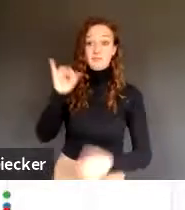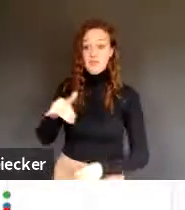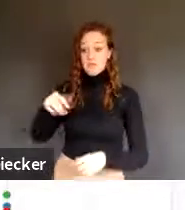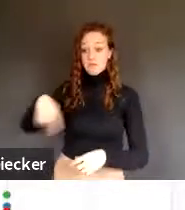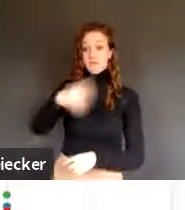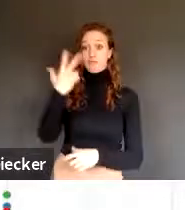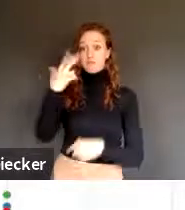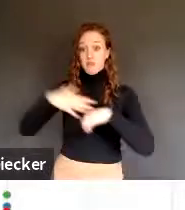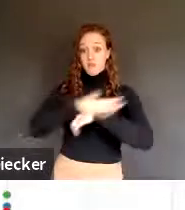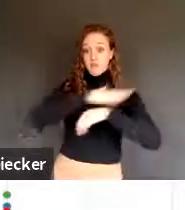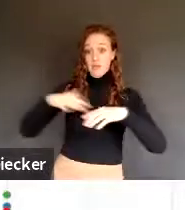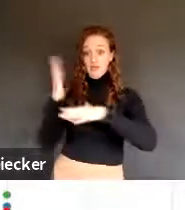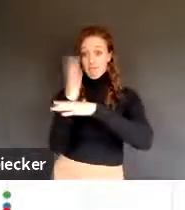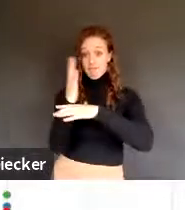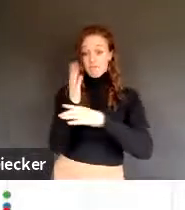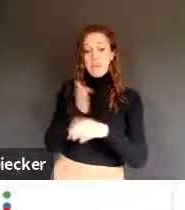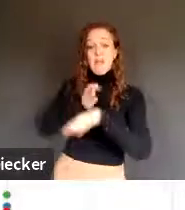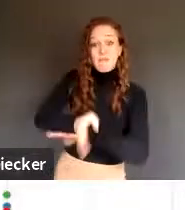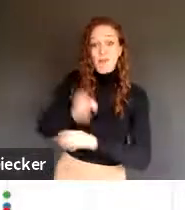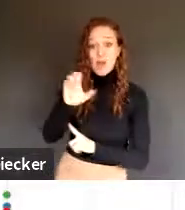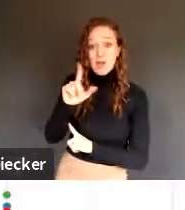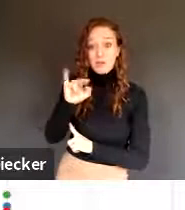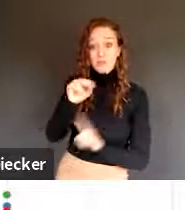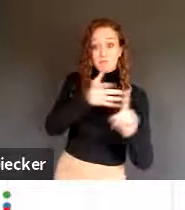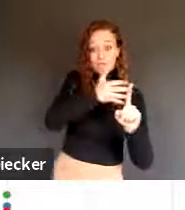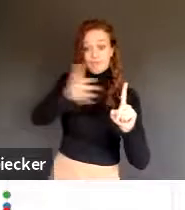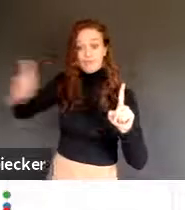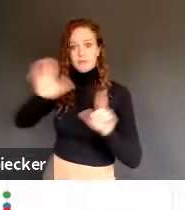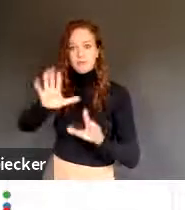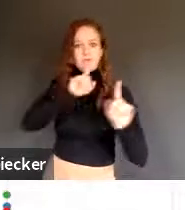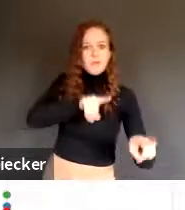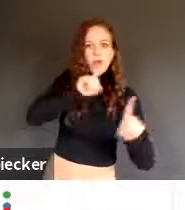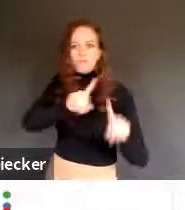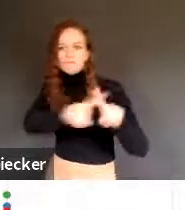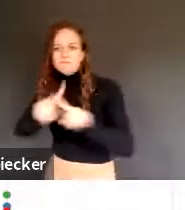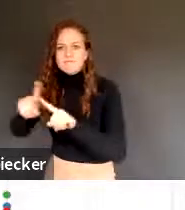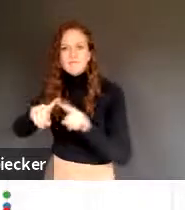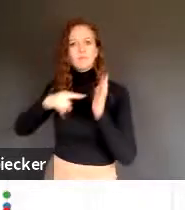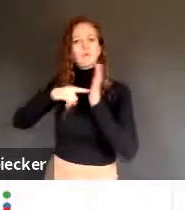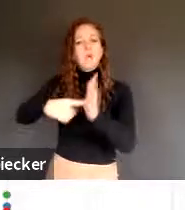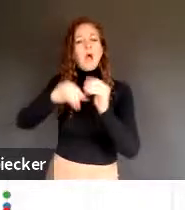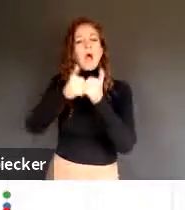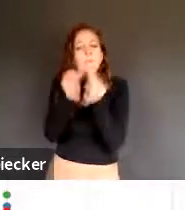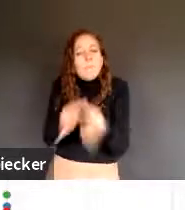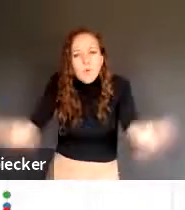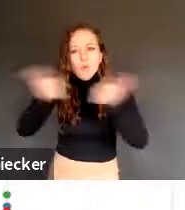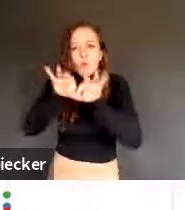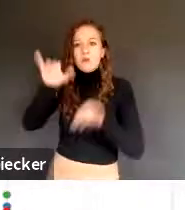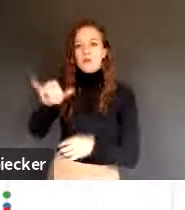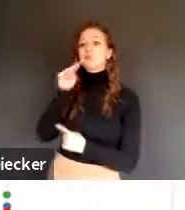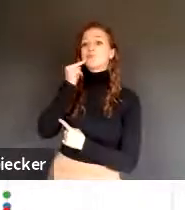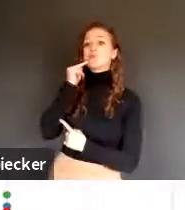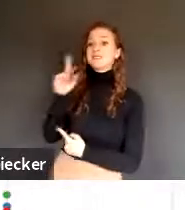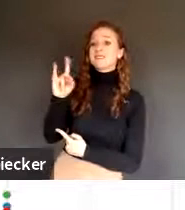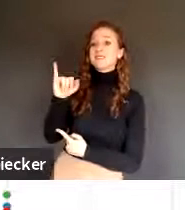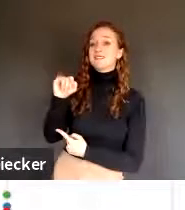see that levels in all regions declined in 2018. That's what this figure is showing. Basically, the responses of these three intertidal kelps